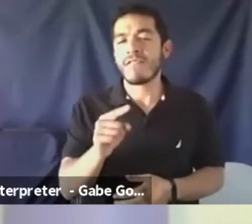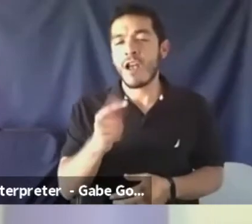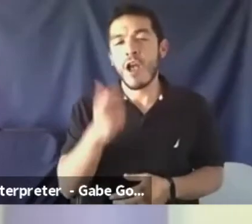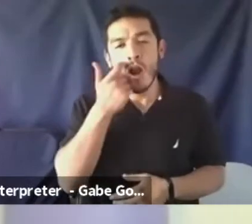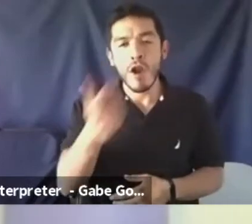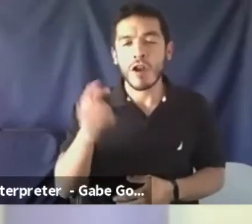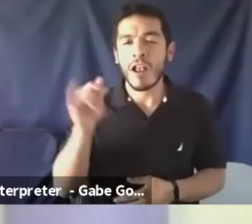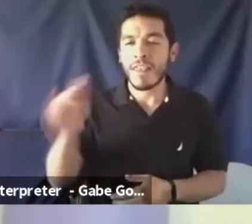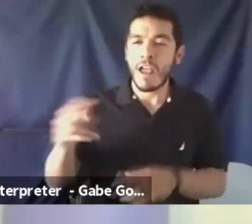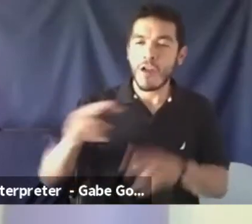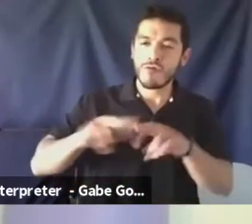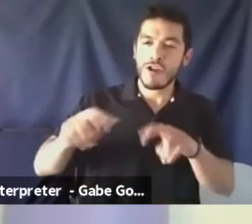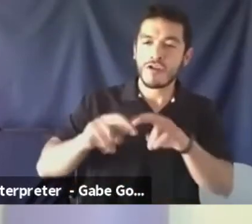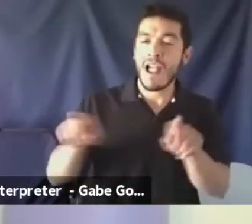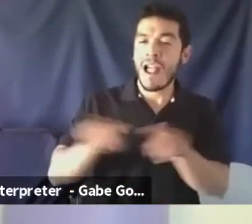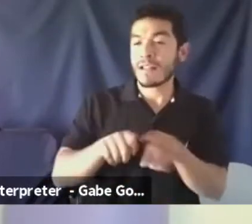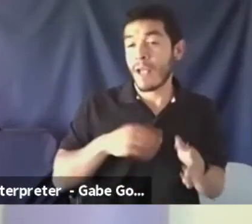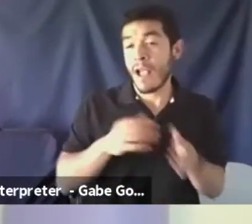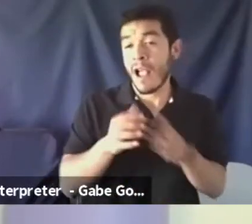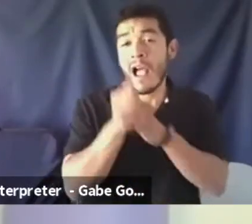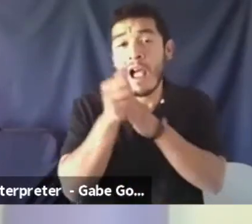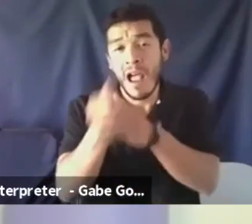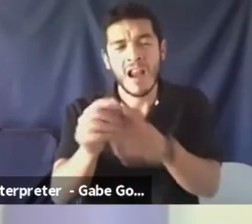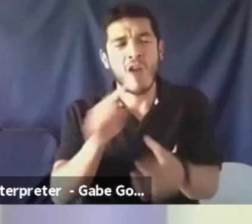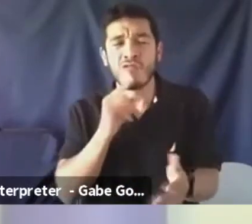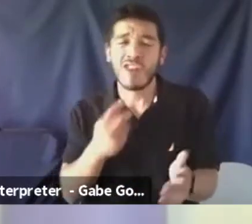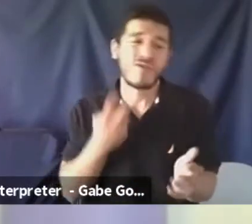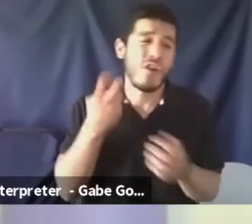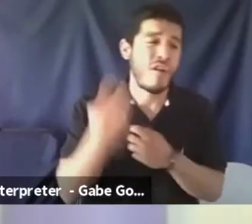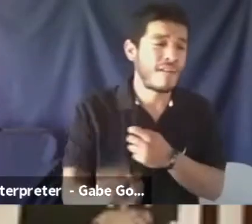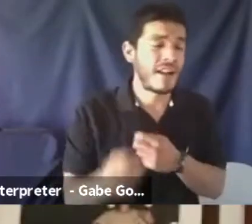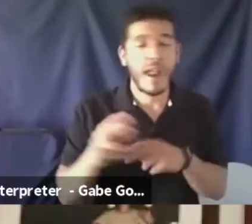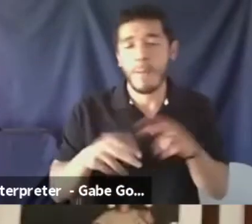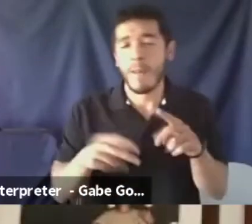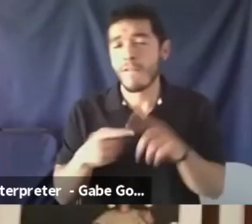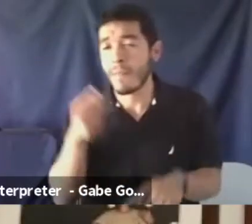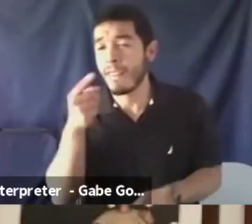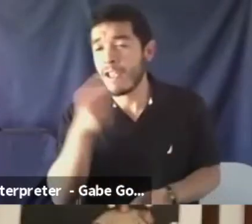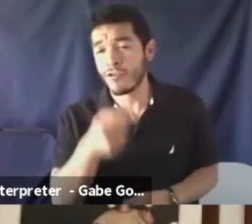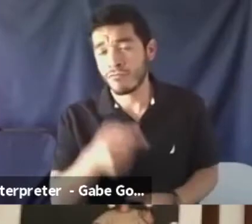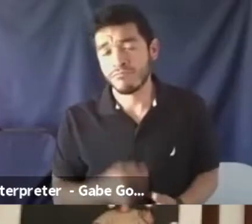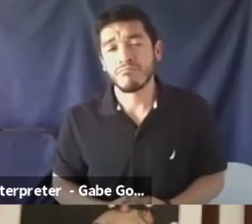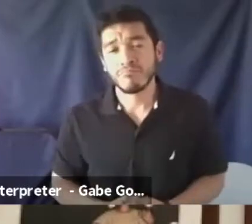just like really dove in and built from there. Were there any,